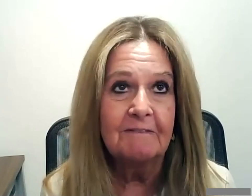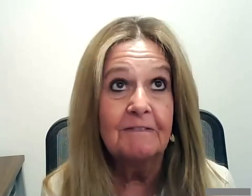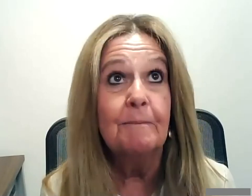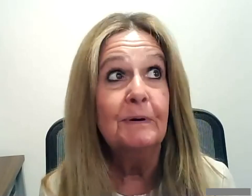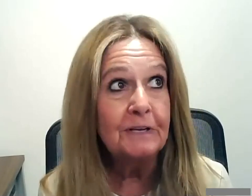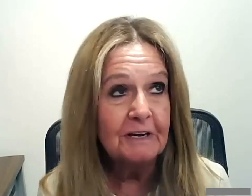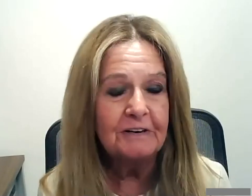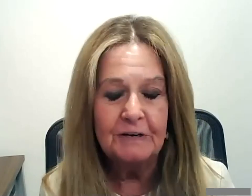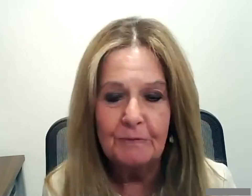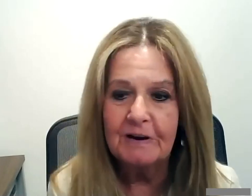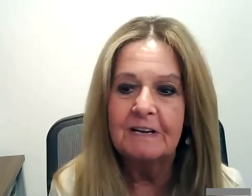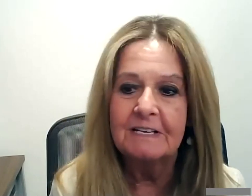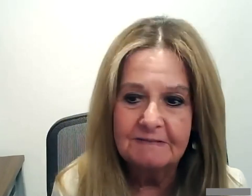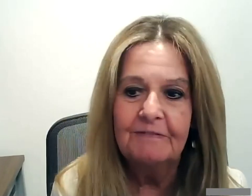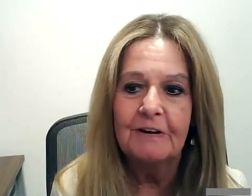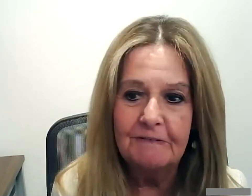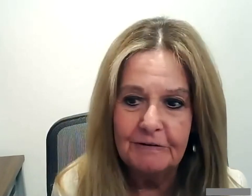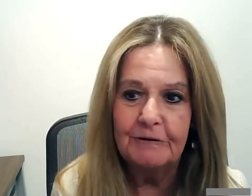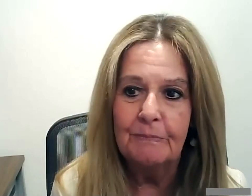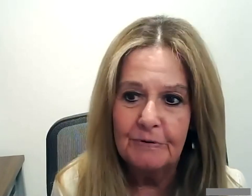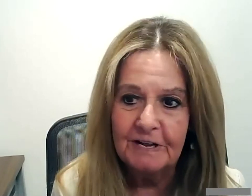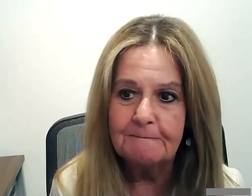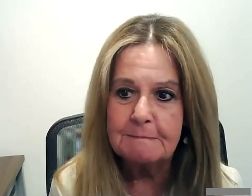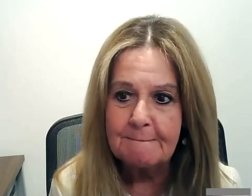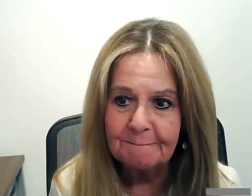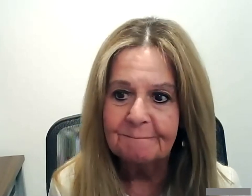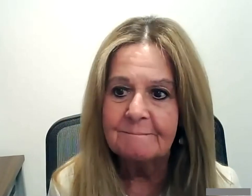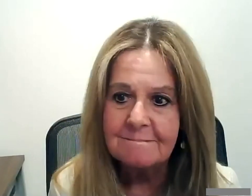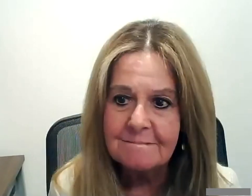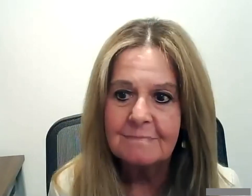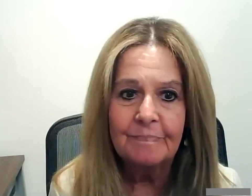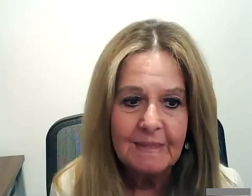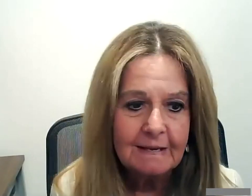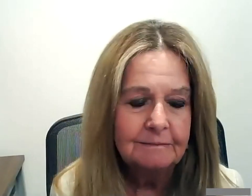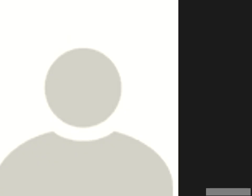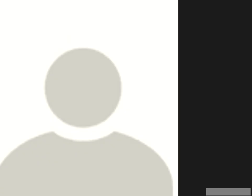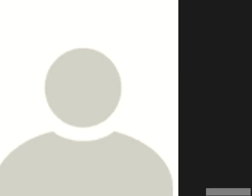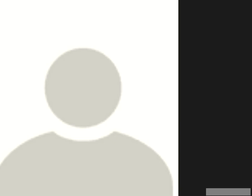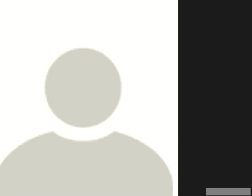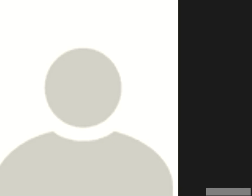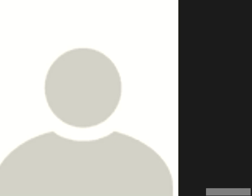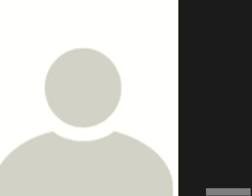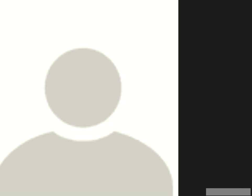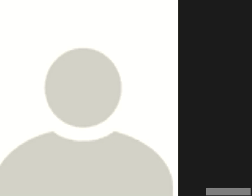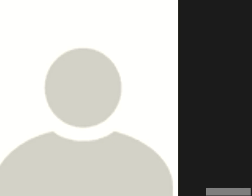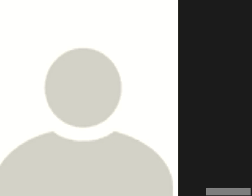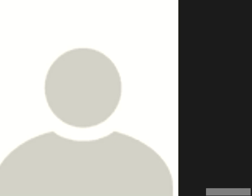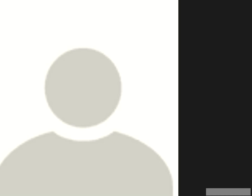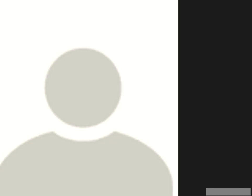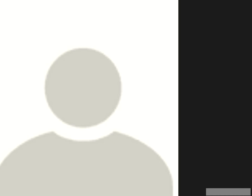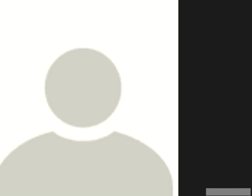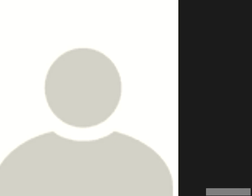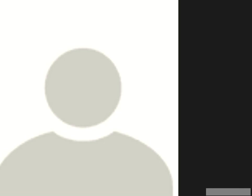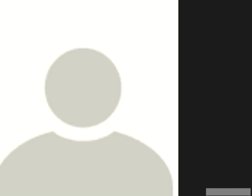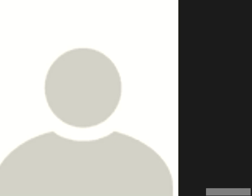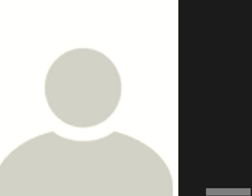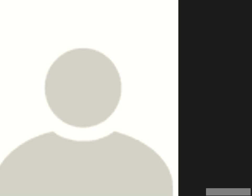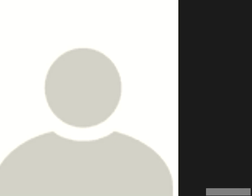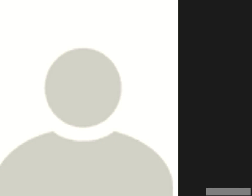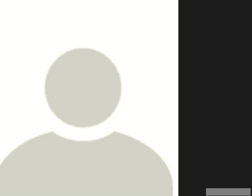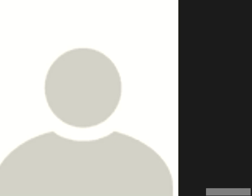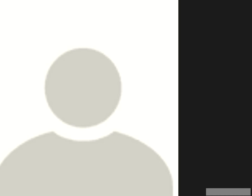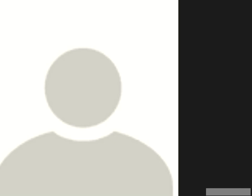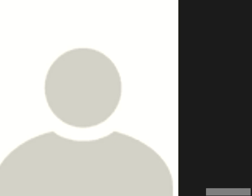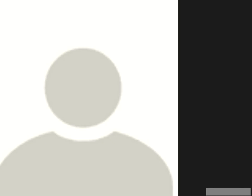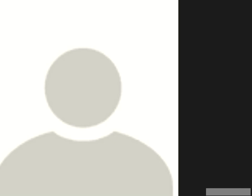this familiarity and awareness, very, very important. Well, thank you so much, both Susan and Whitney. It